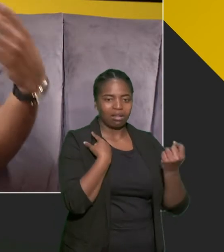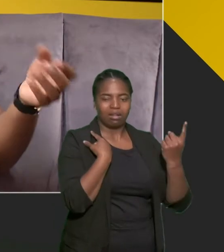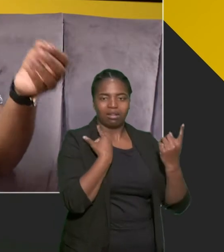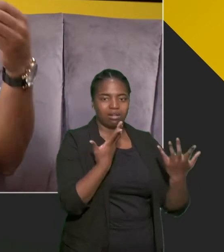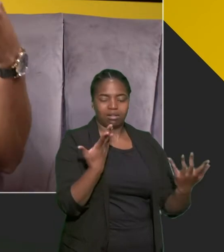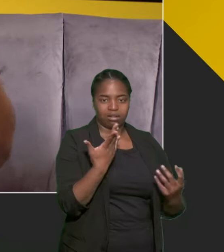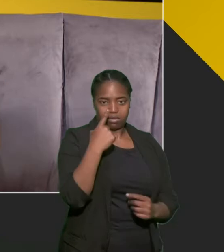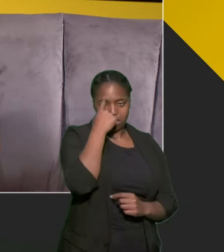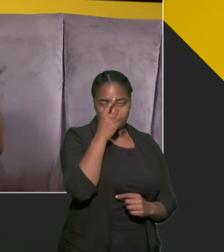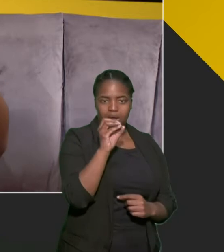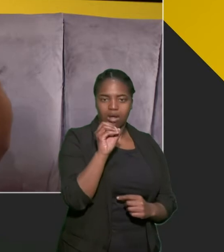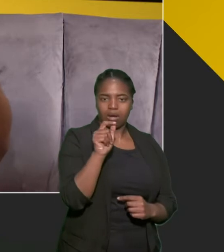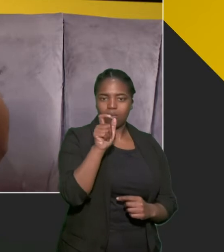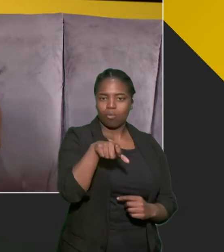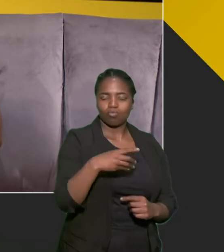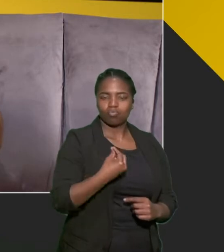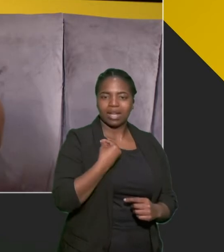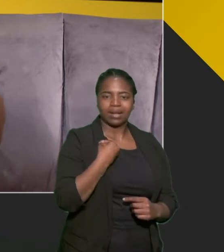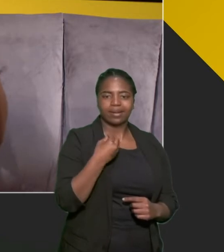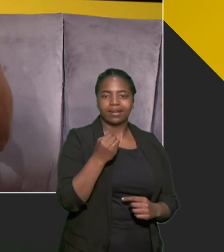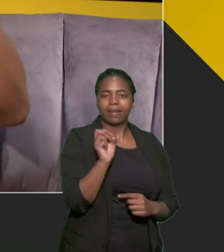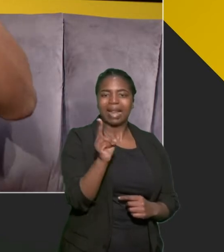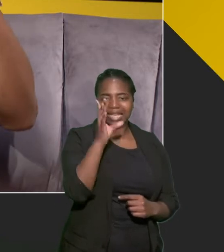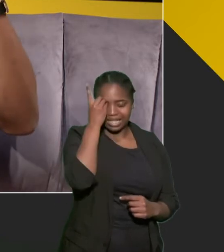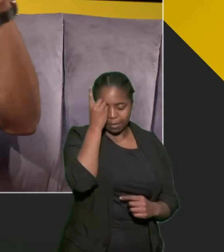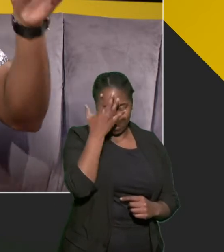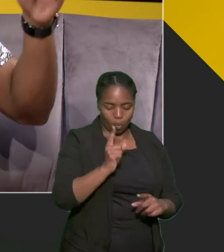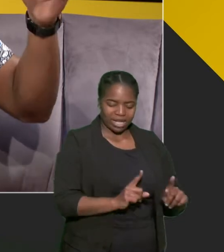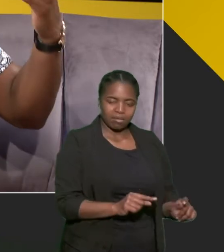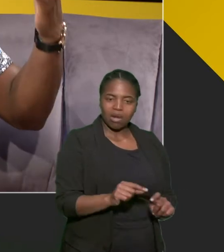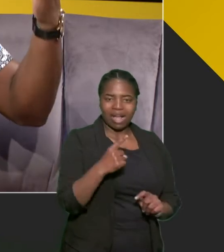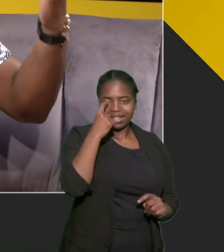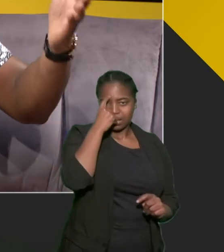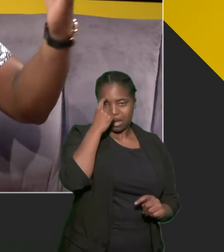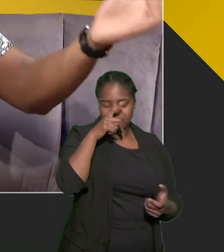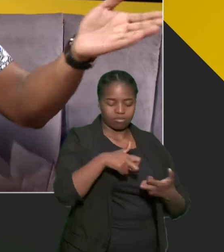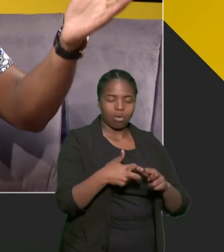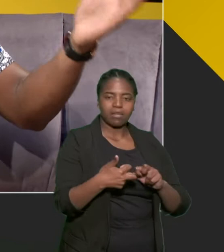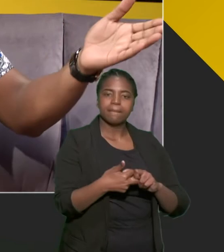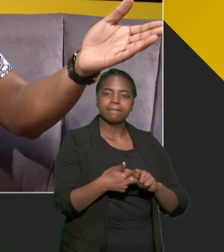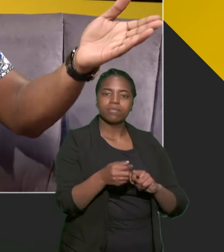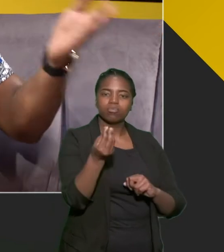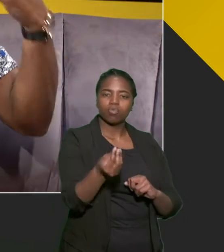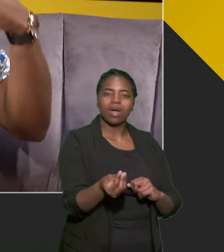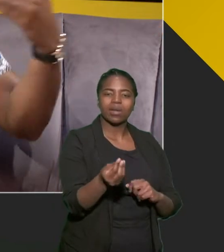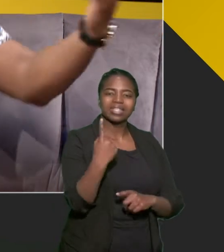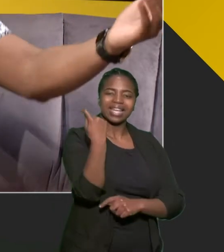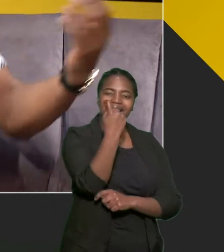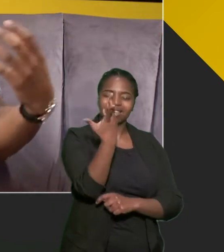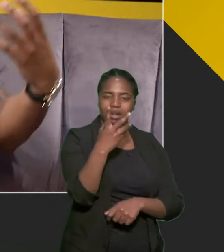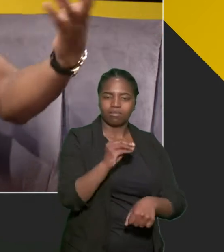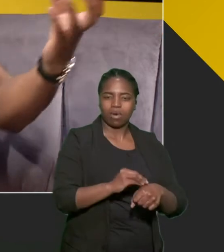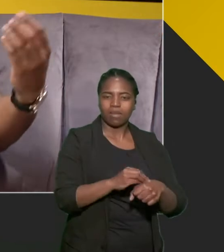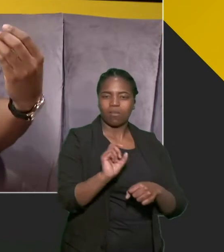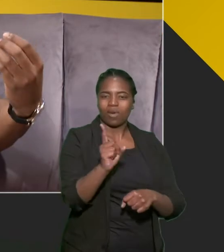omusha ohleli eMlazi or ohleli eKapa. It doesn't think about the problems that ingane yase Kenya is going through and does not relate